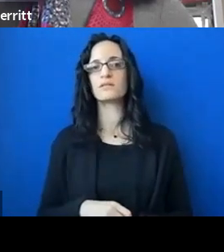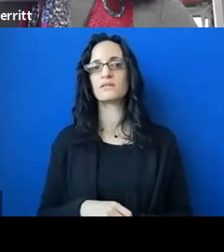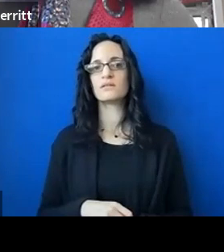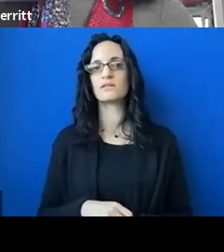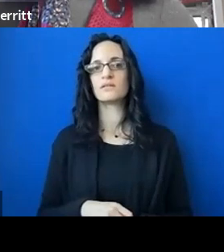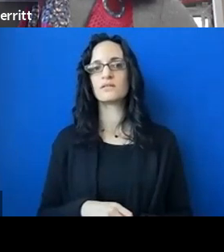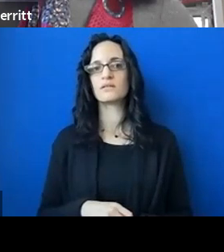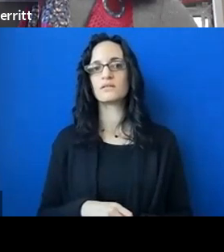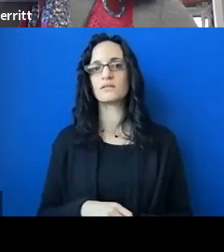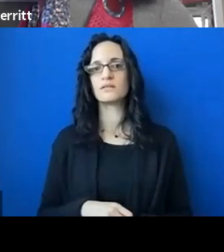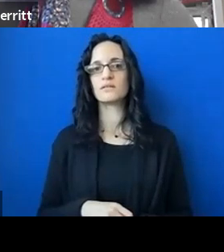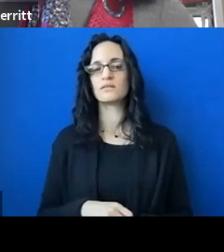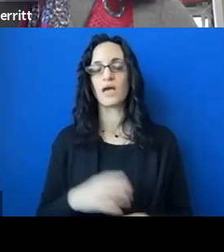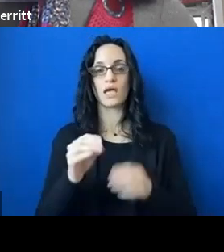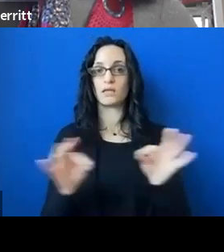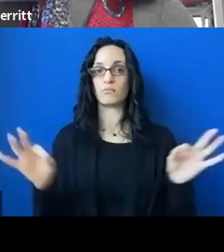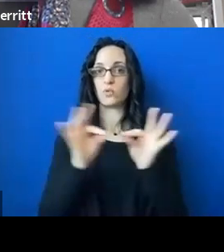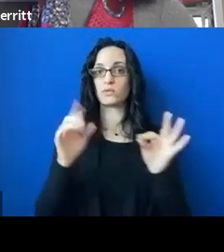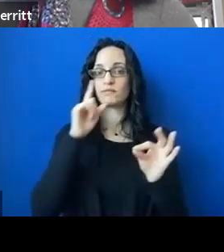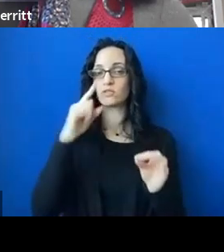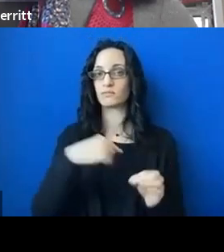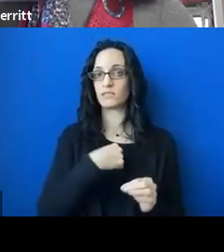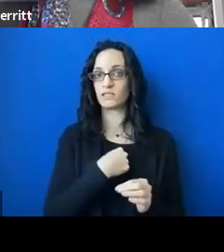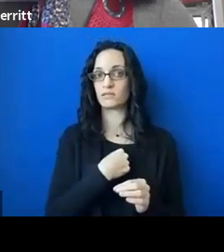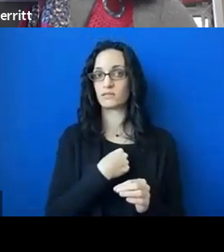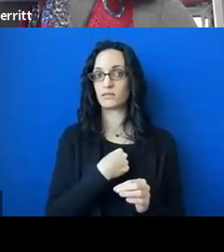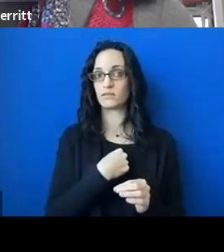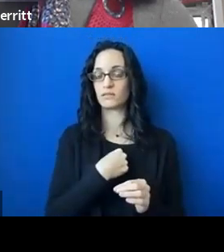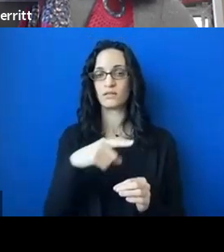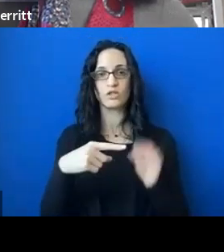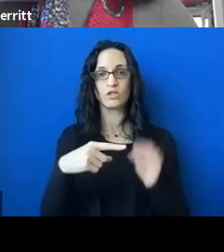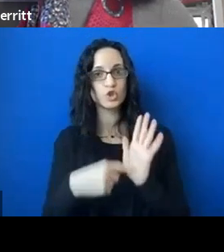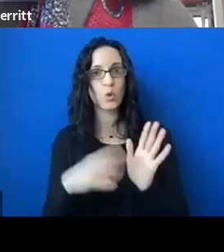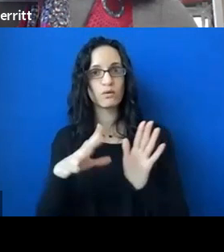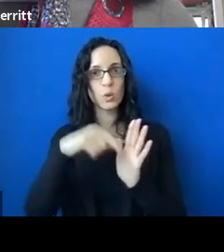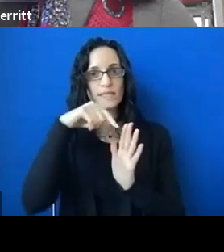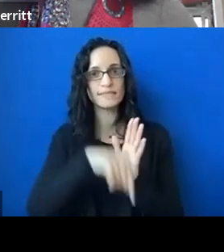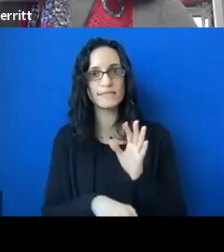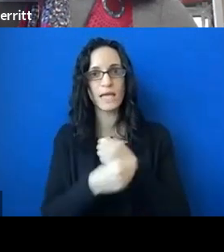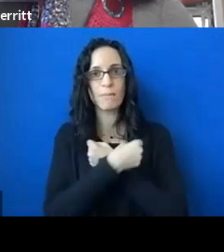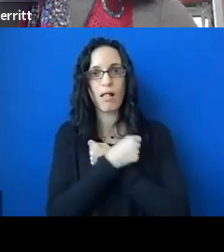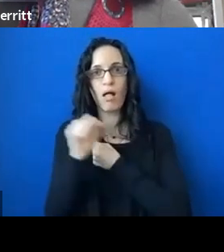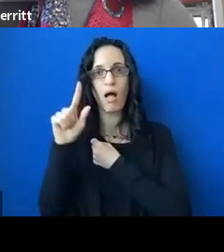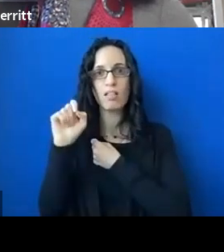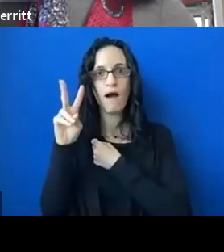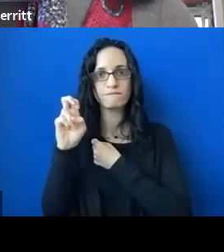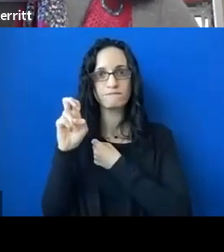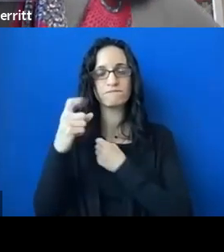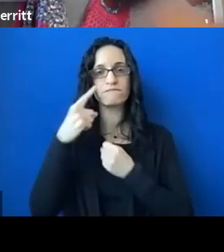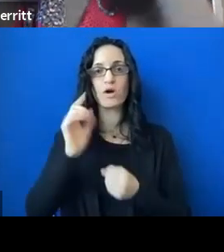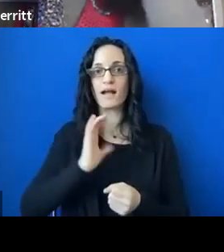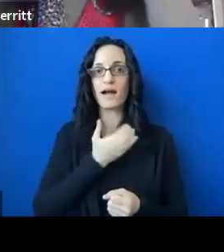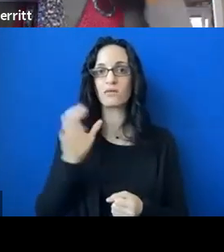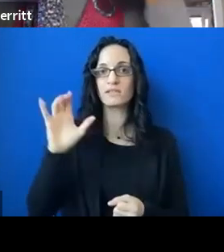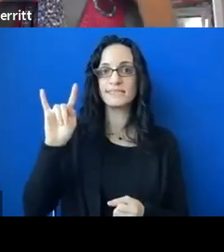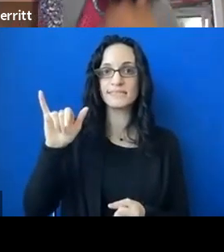and most importantly for me, a deep love for our city, for our